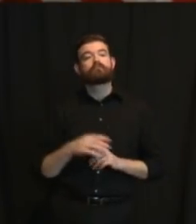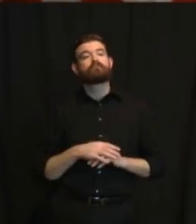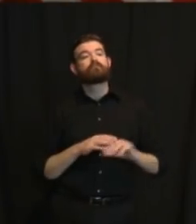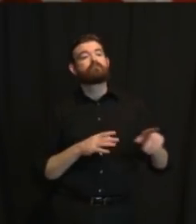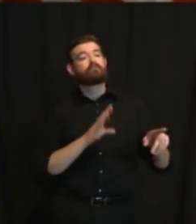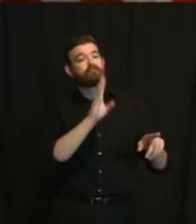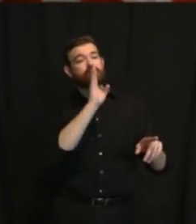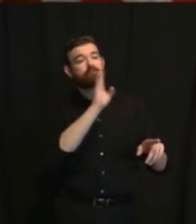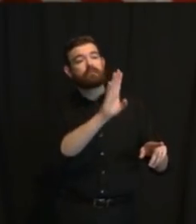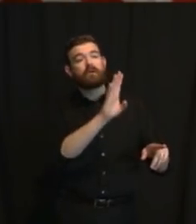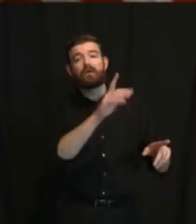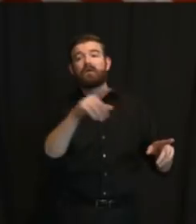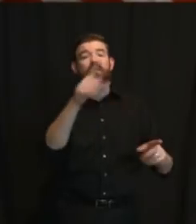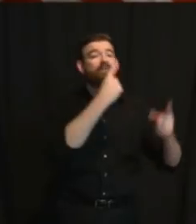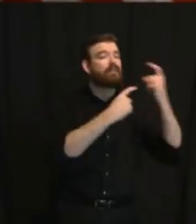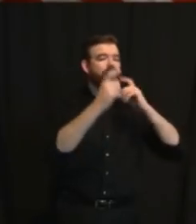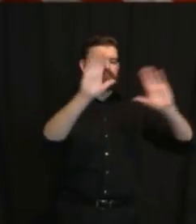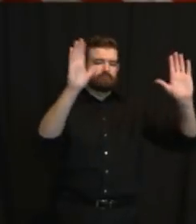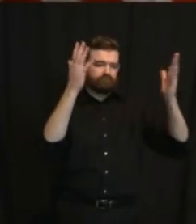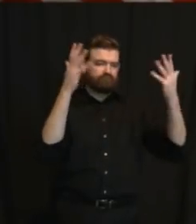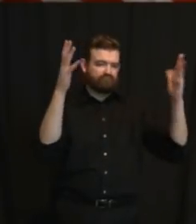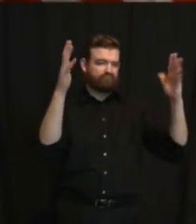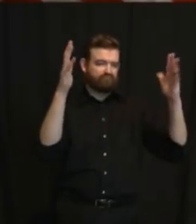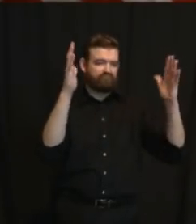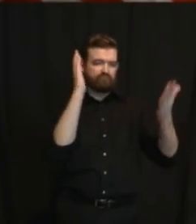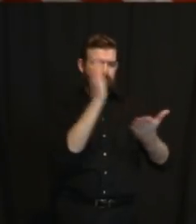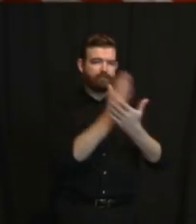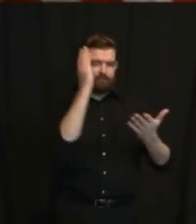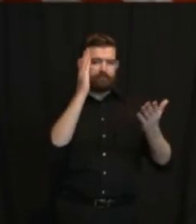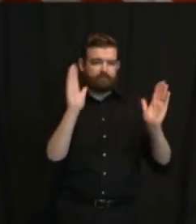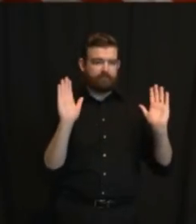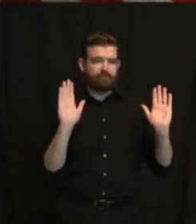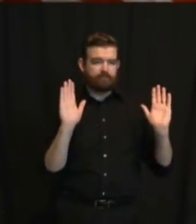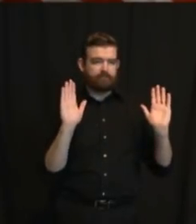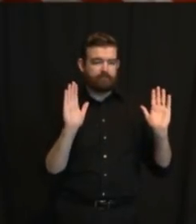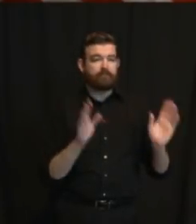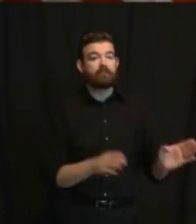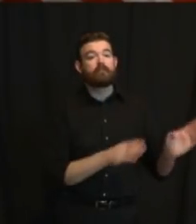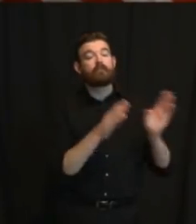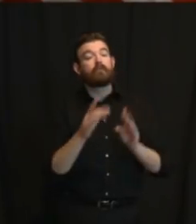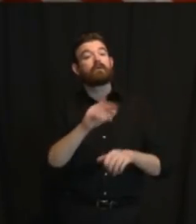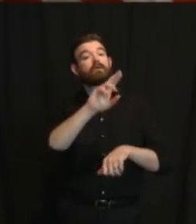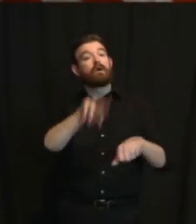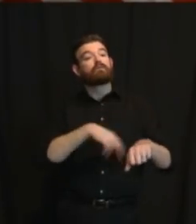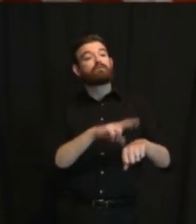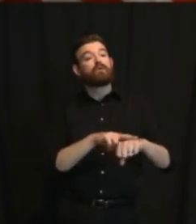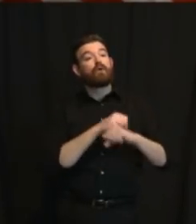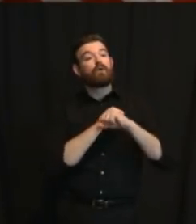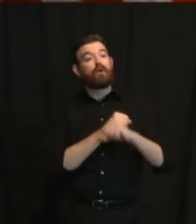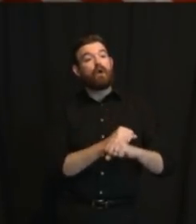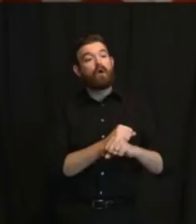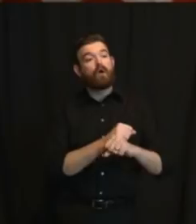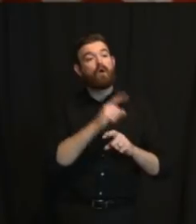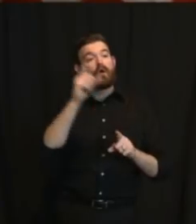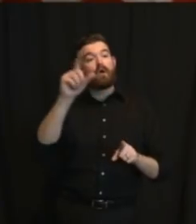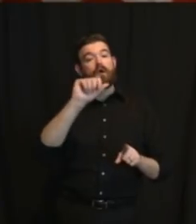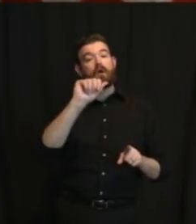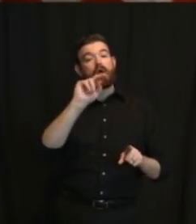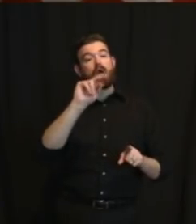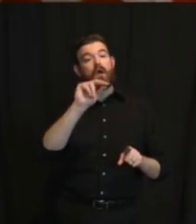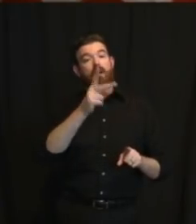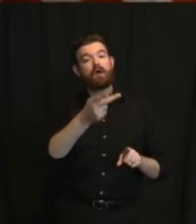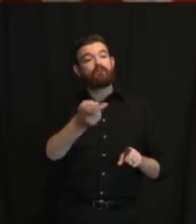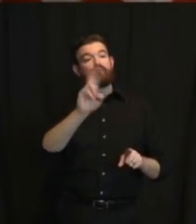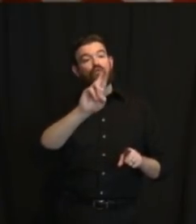okay to leave it there, folks? Yeah. Let's leave it there. National Guard is at Andover Subacute today, and we fully expect that